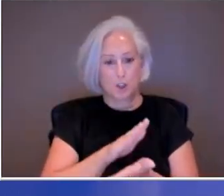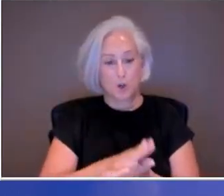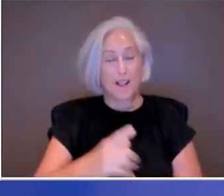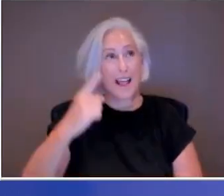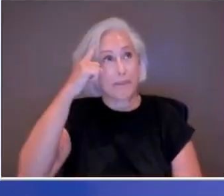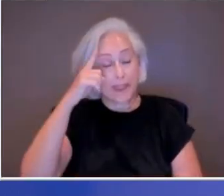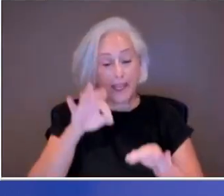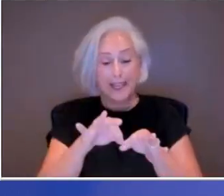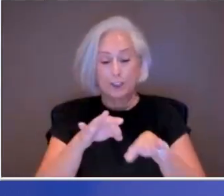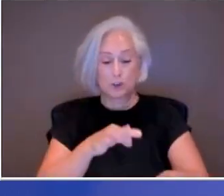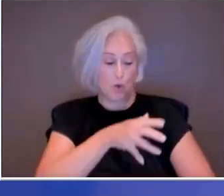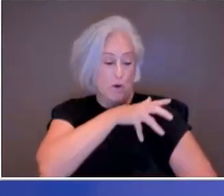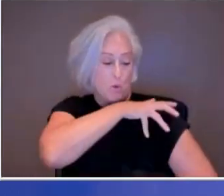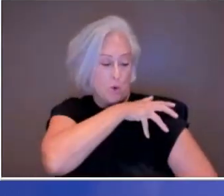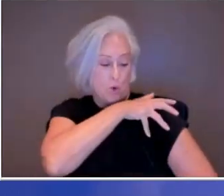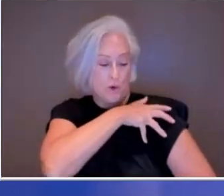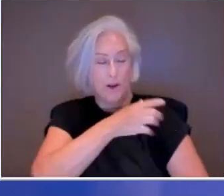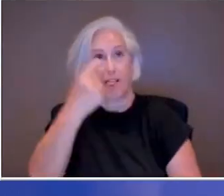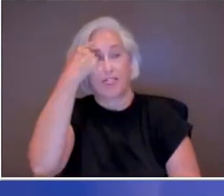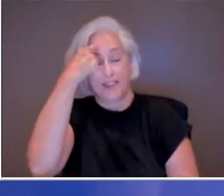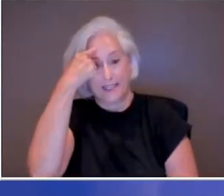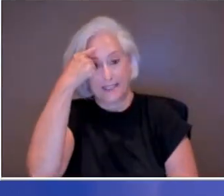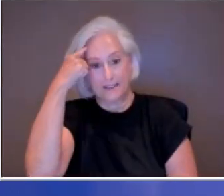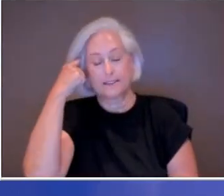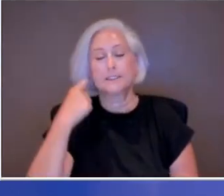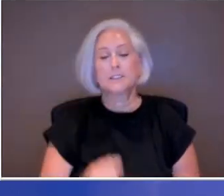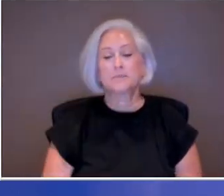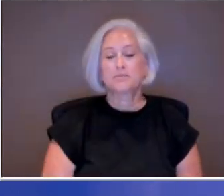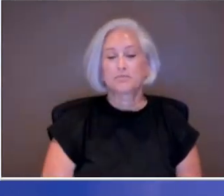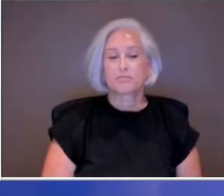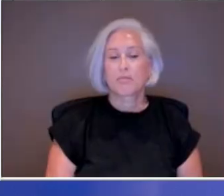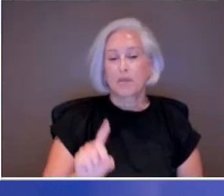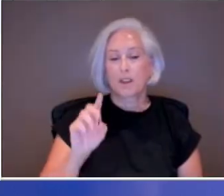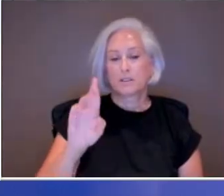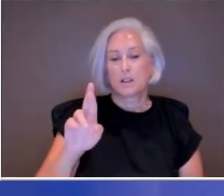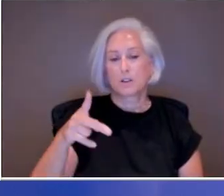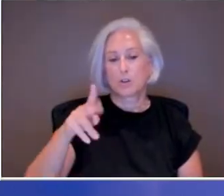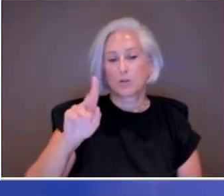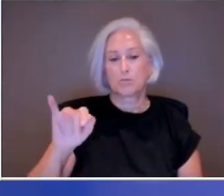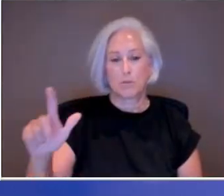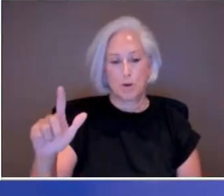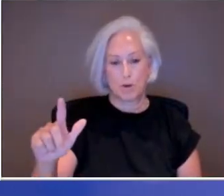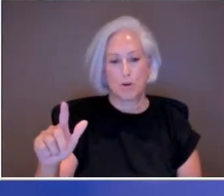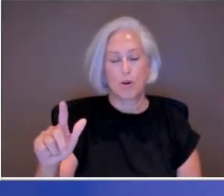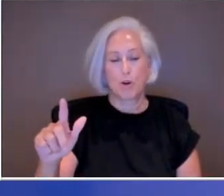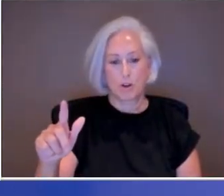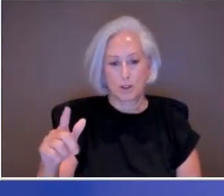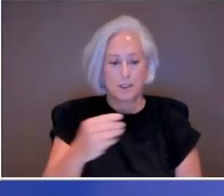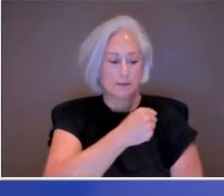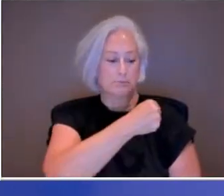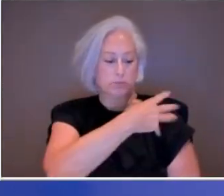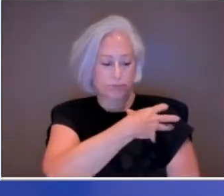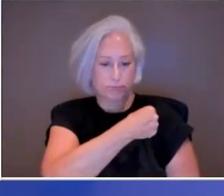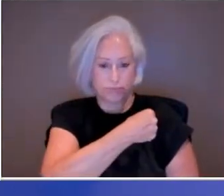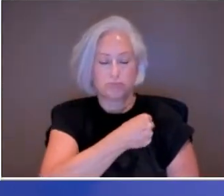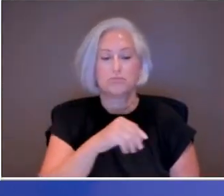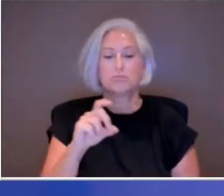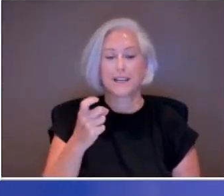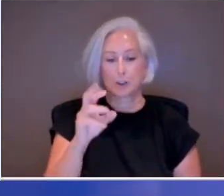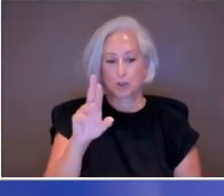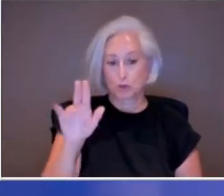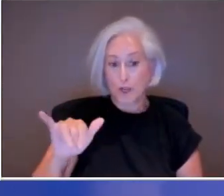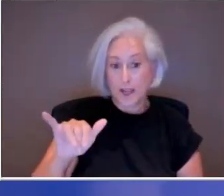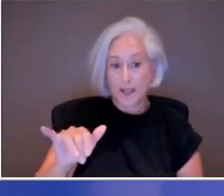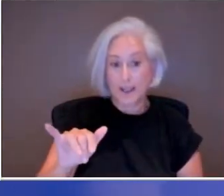mind. So, Dr. Paul took an x-ray first,